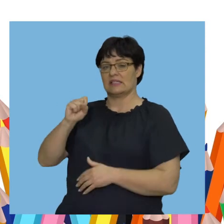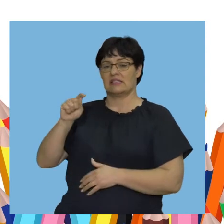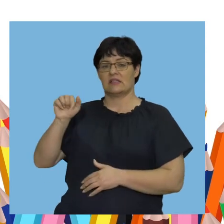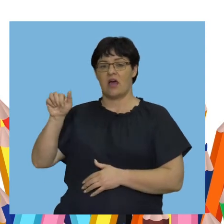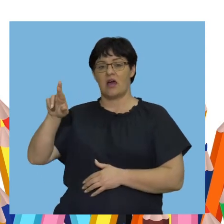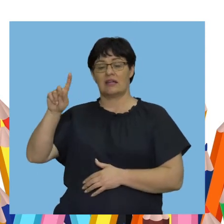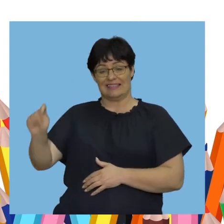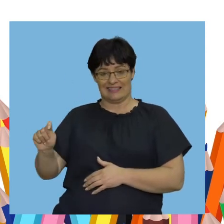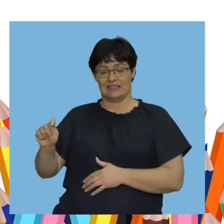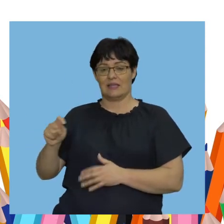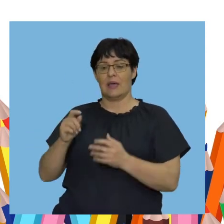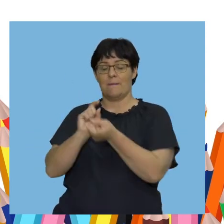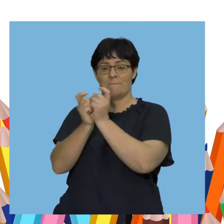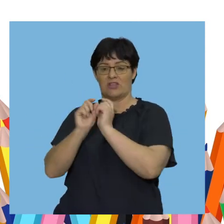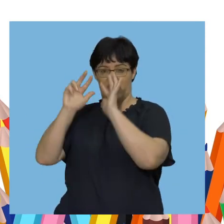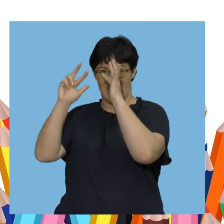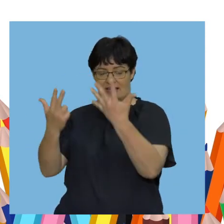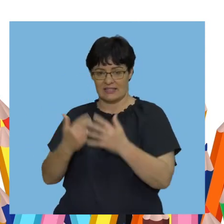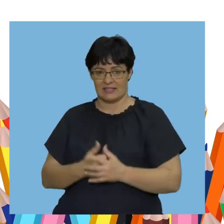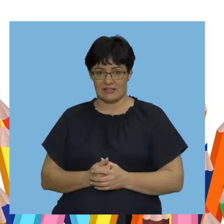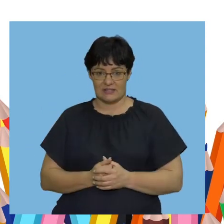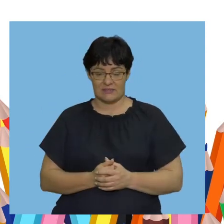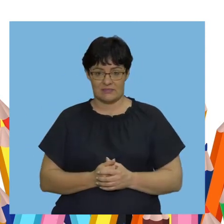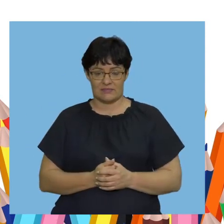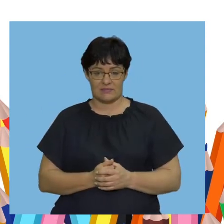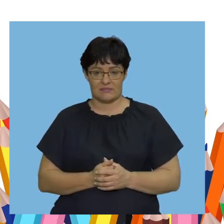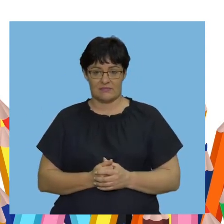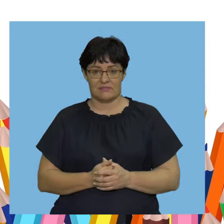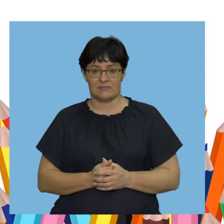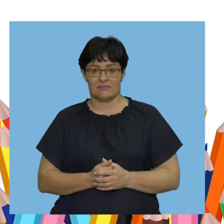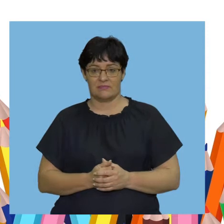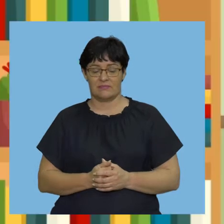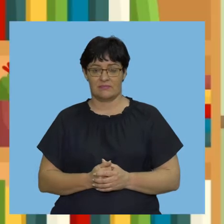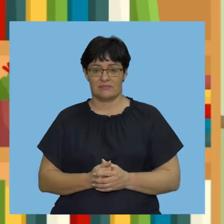the match at 8 o'clock? They start the match at 8 o'clock.